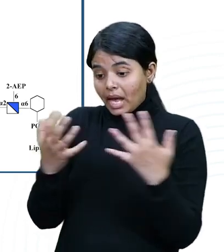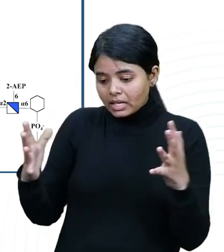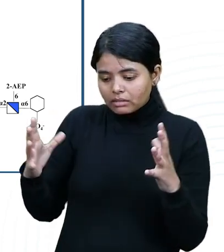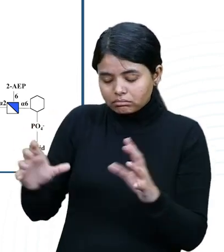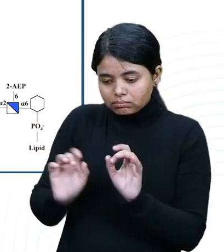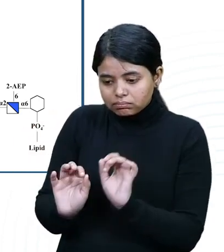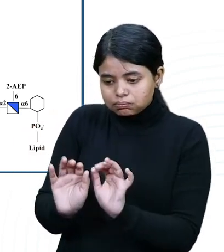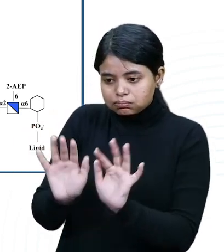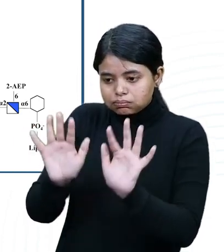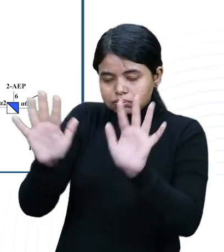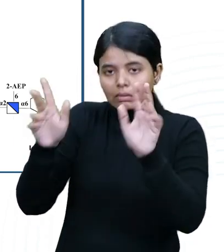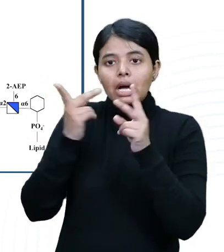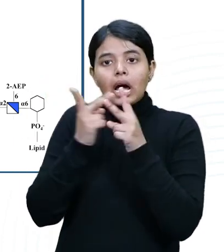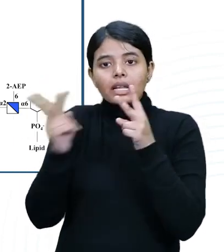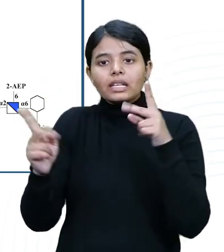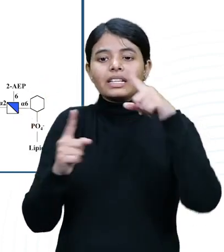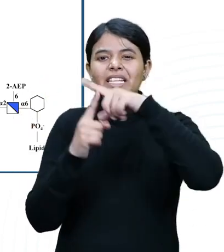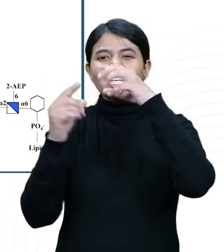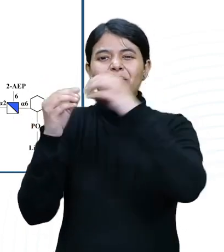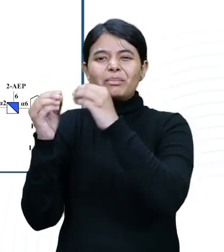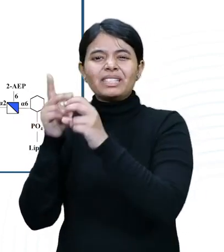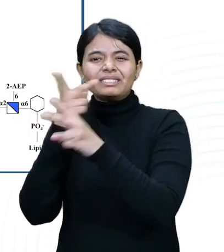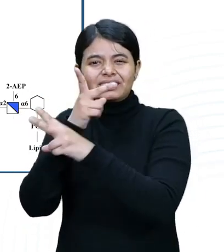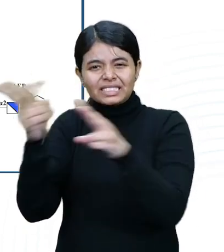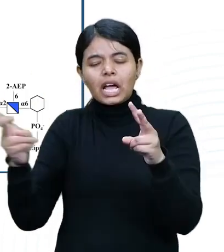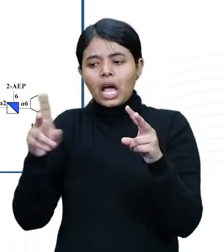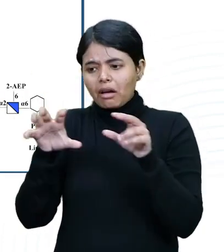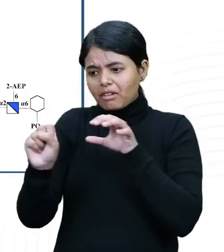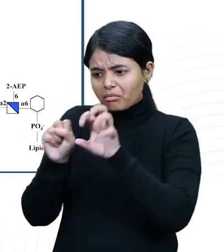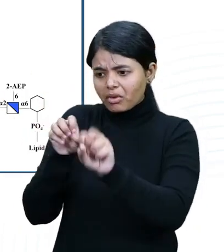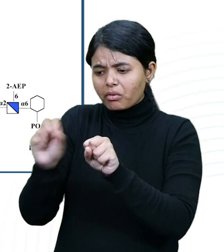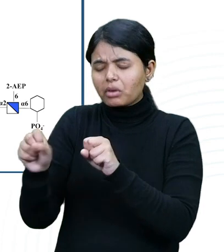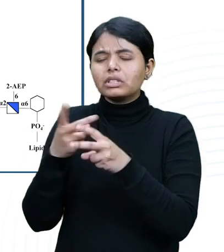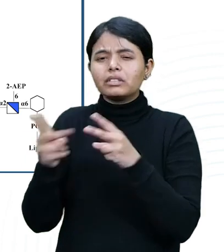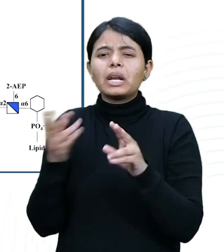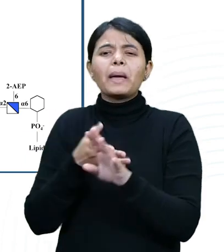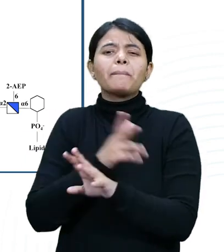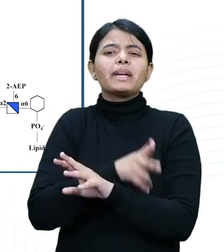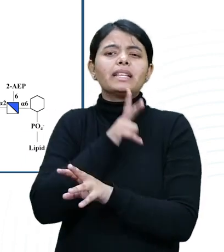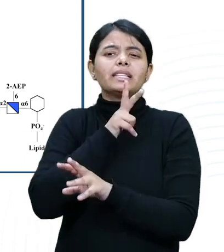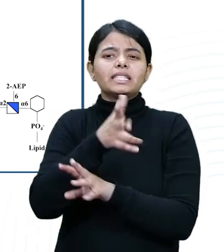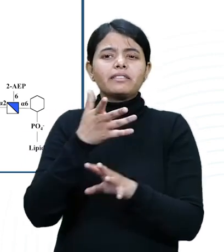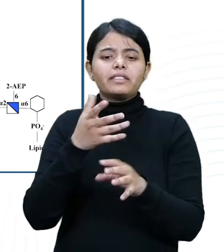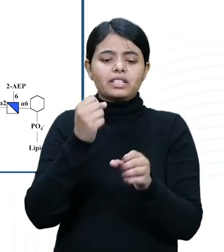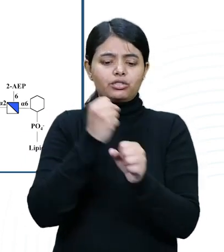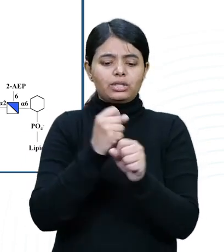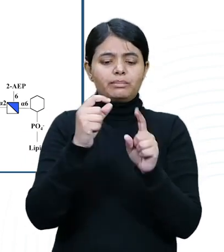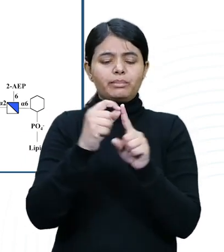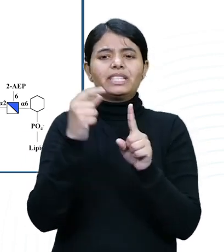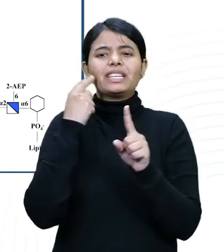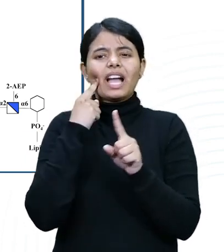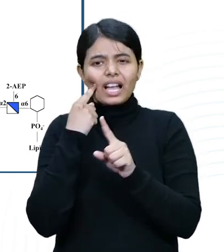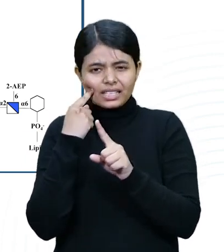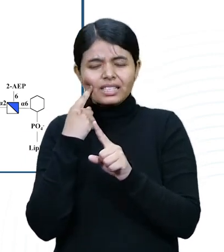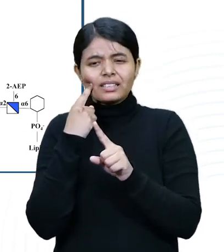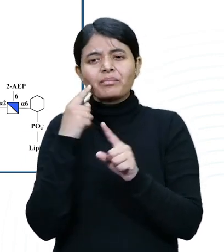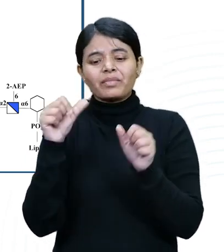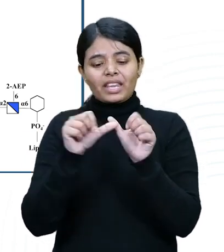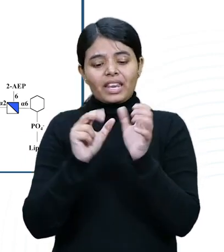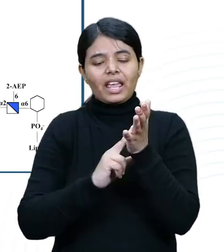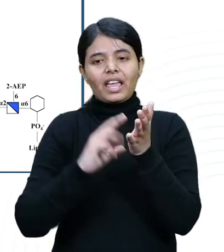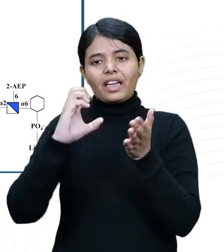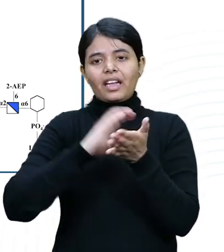these beautifully triply charged precursor ions. And when we fragment them in